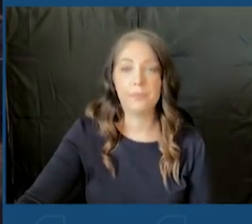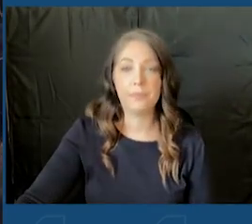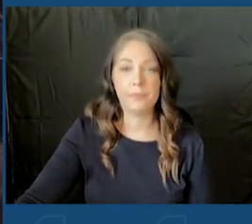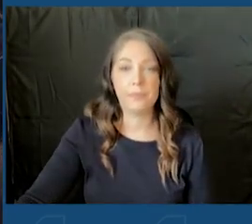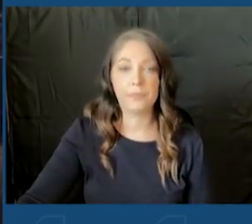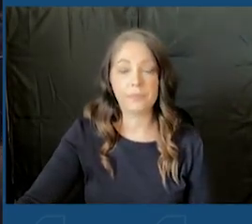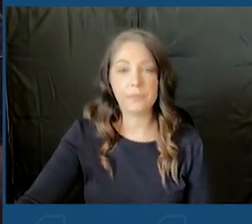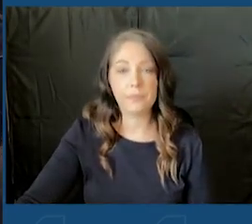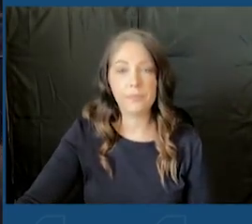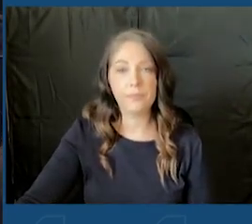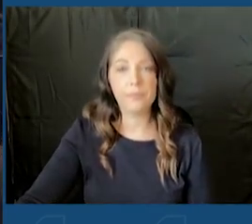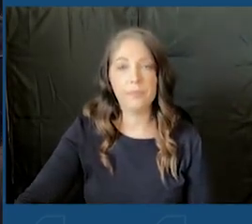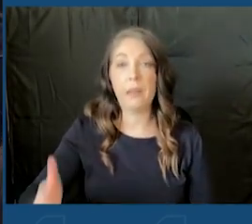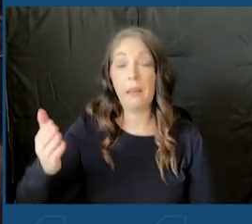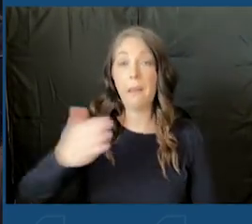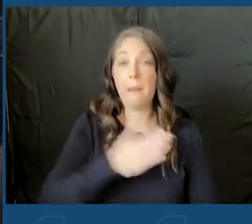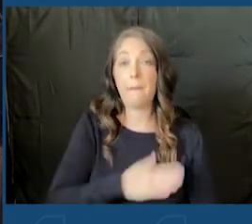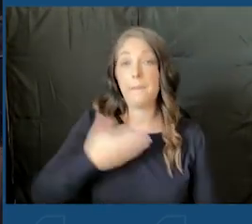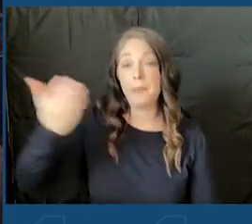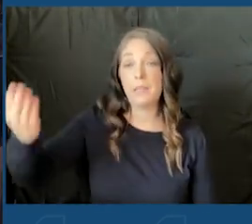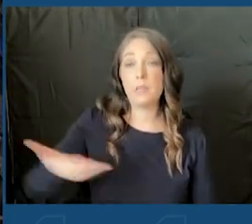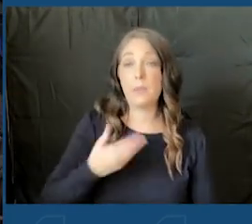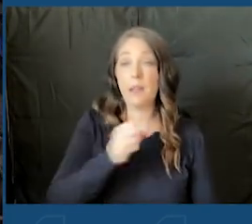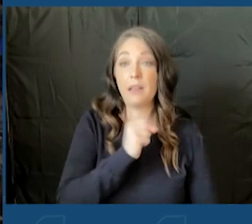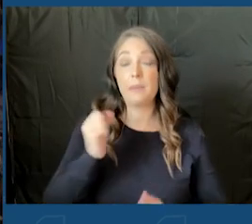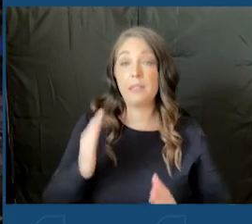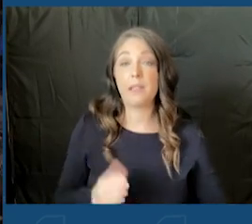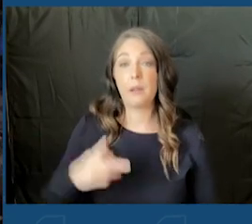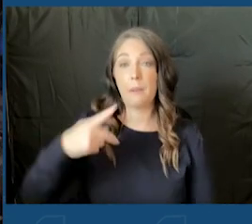Please welcome to the podium, Senator Parker.